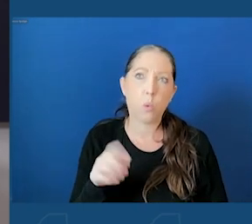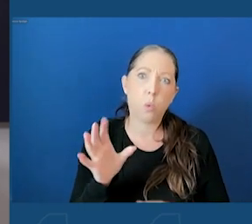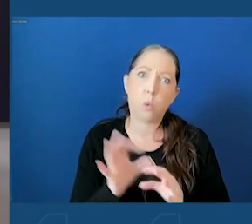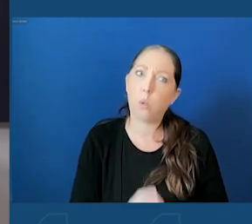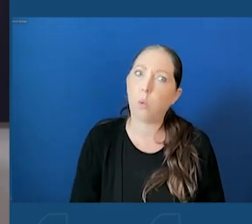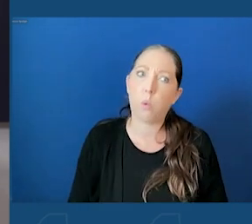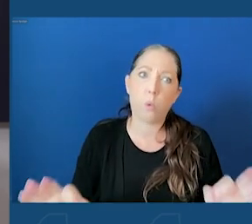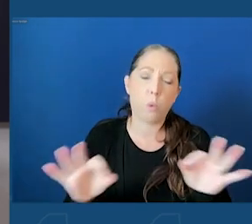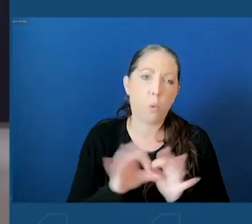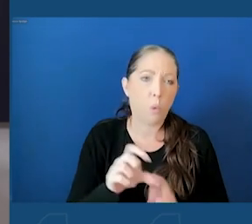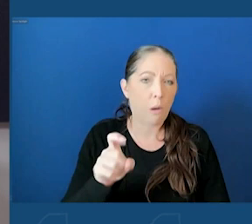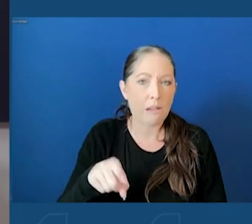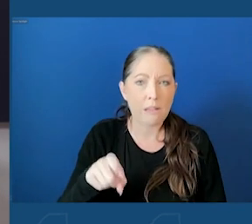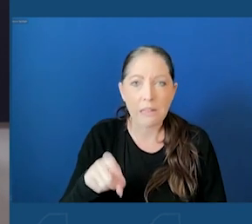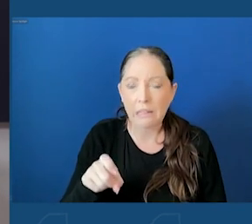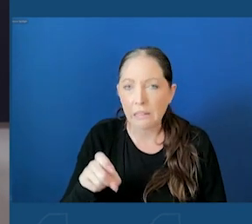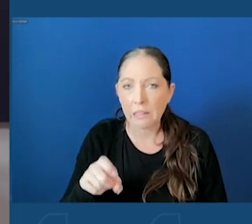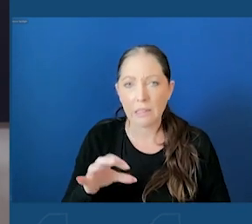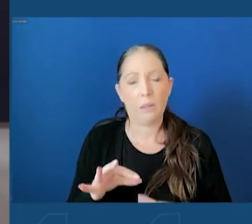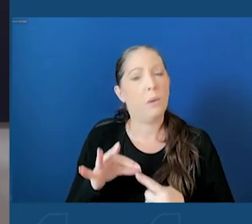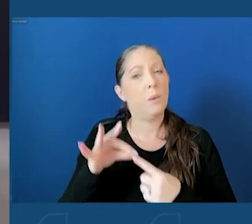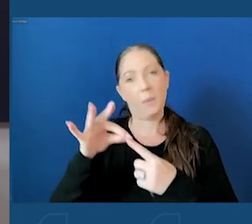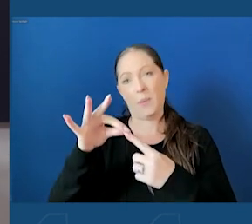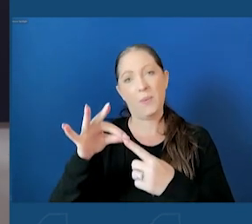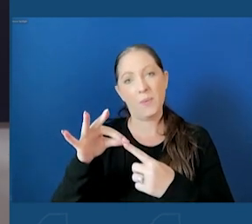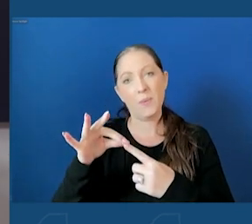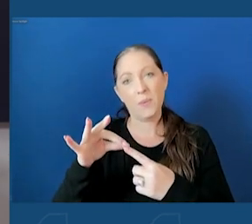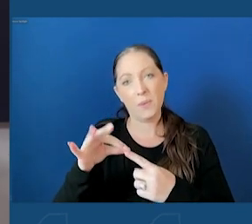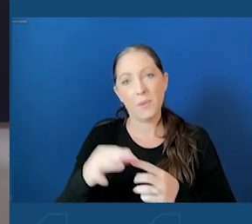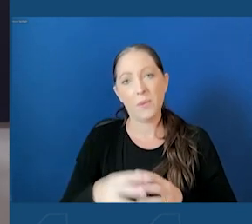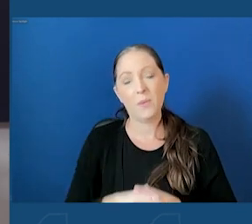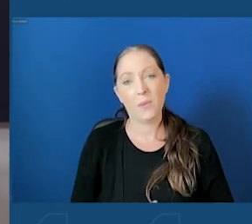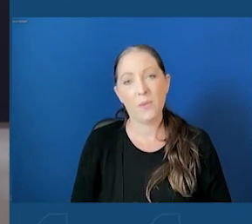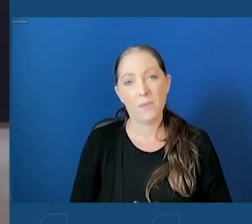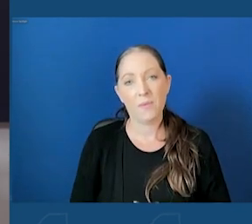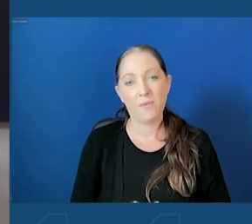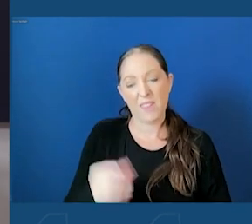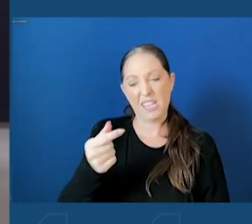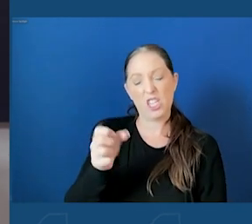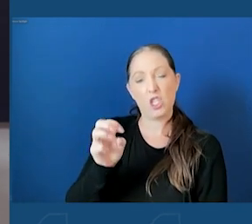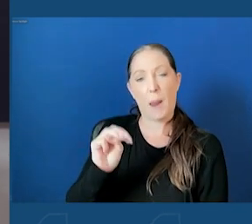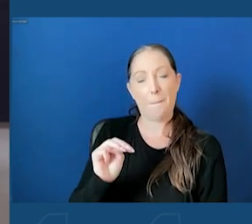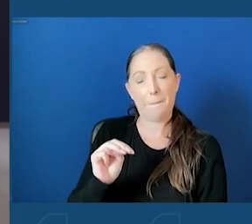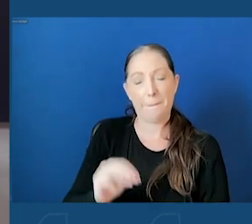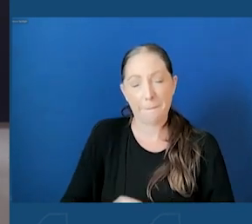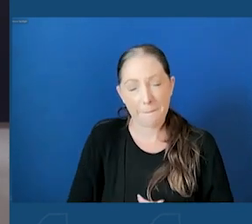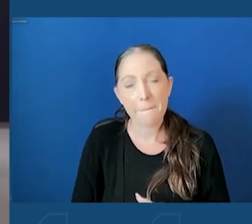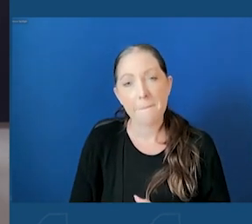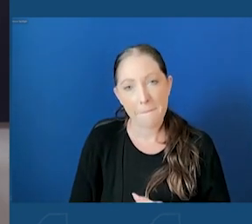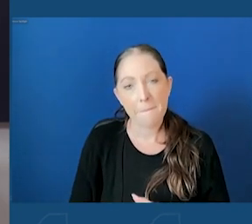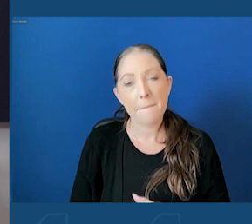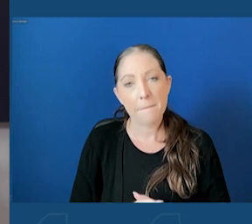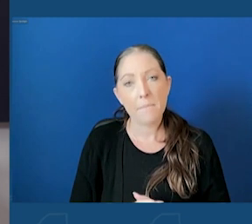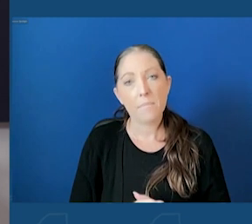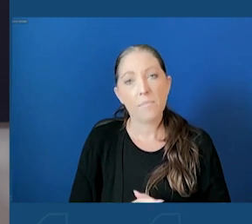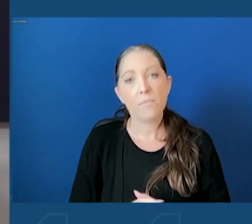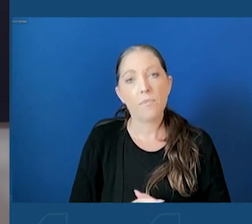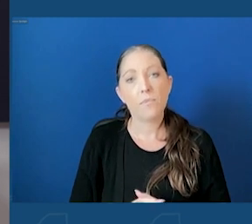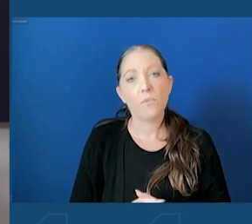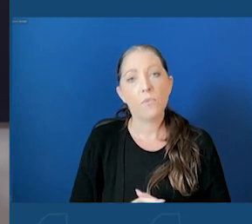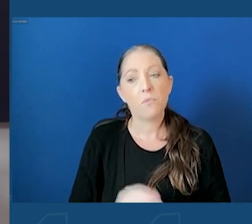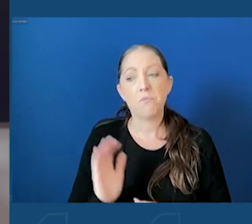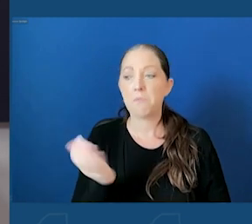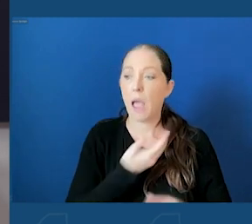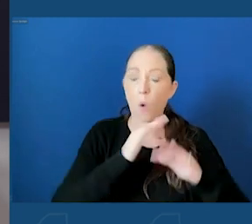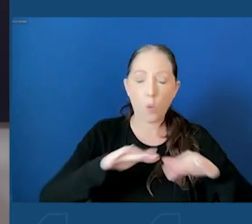a diamond in the rough. It's a gem. And it's something that's needed for our